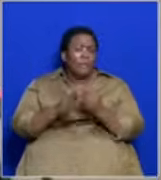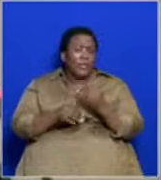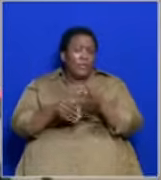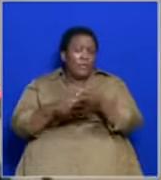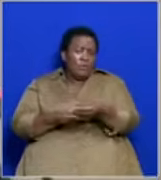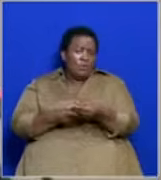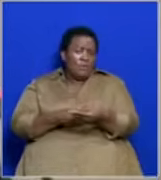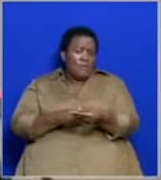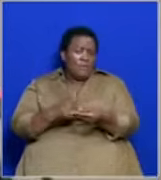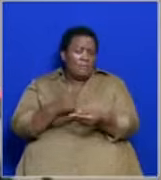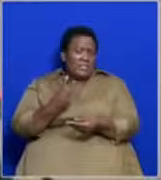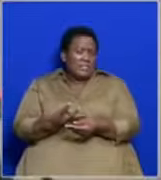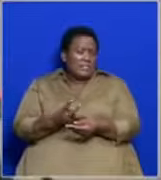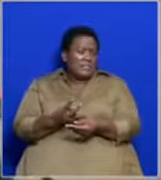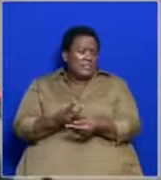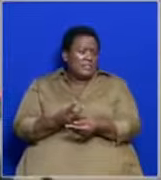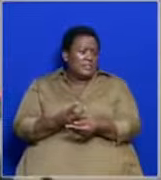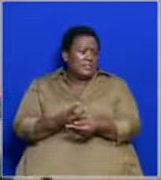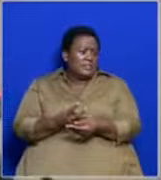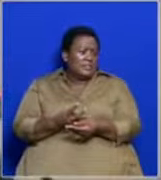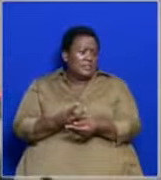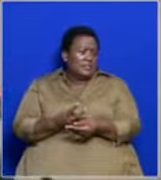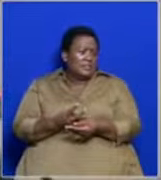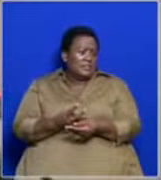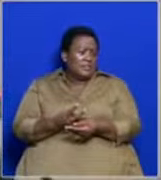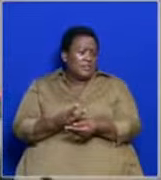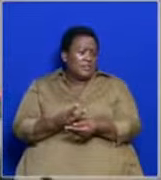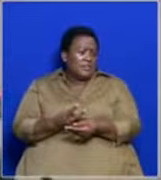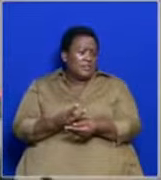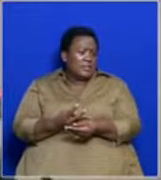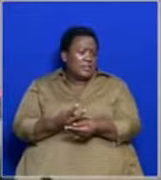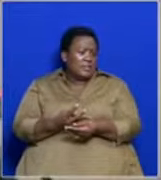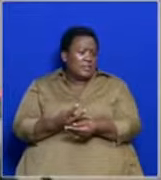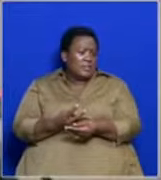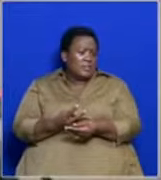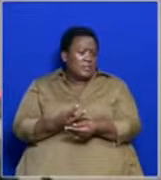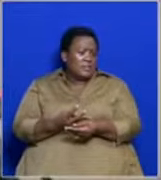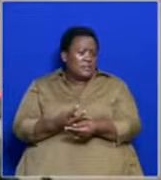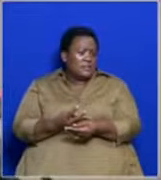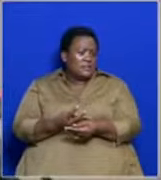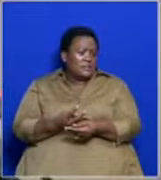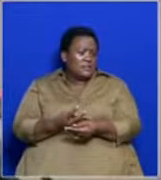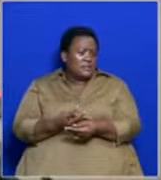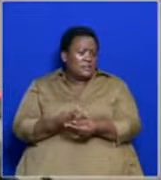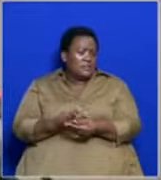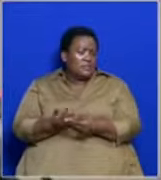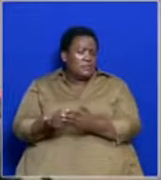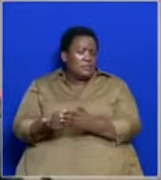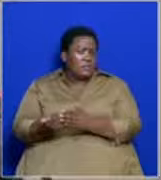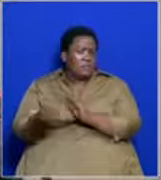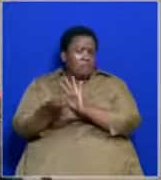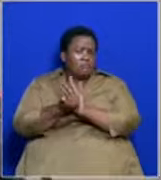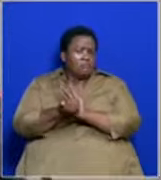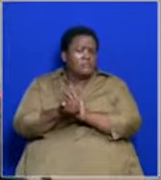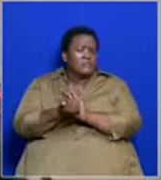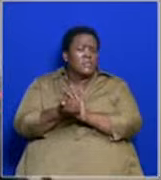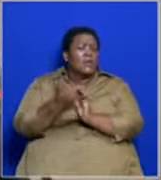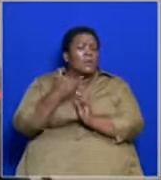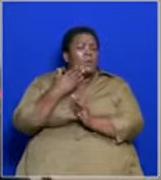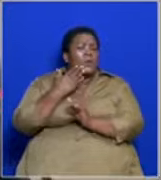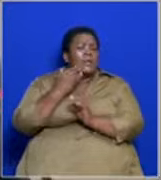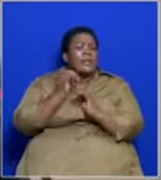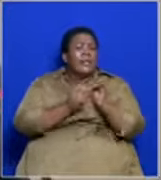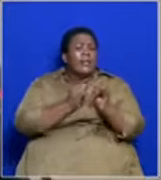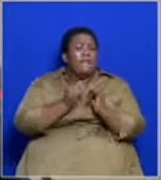was actually deposed to and commissioned on the 11th of February 2023. Is that correct?